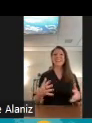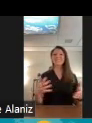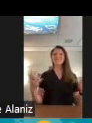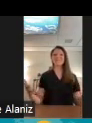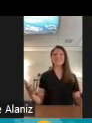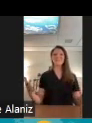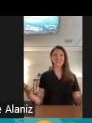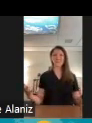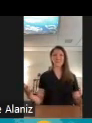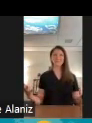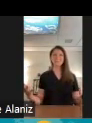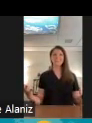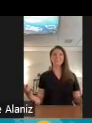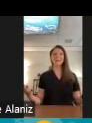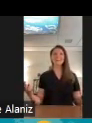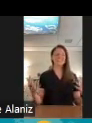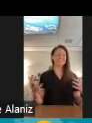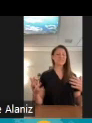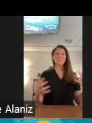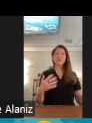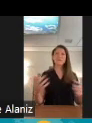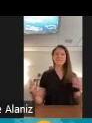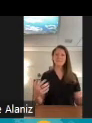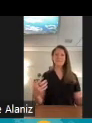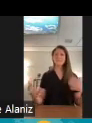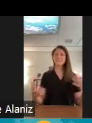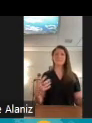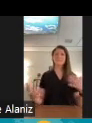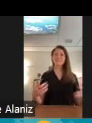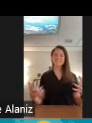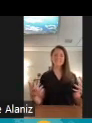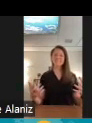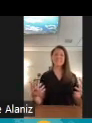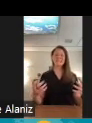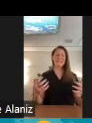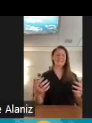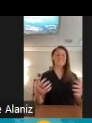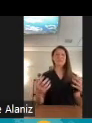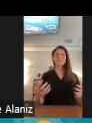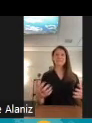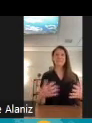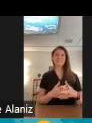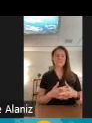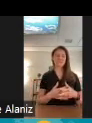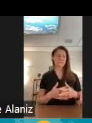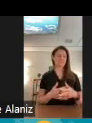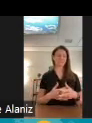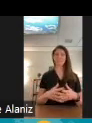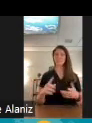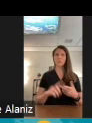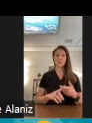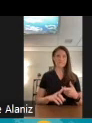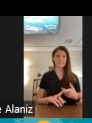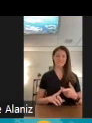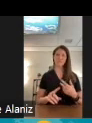he has a functional impairment that is due to impulsive behaviors and rigid thinking. And some of the things that we're finding with him